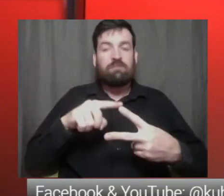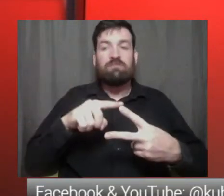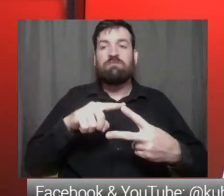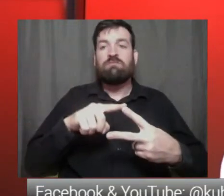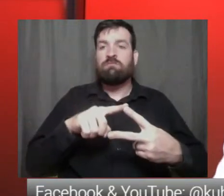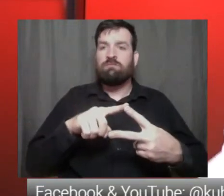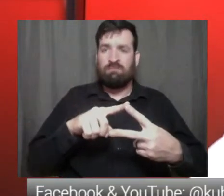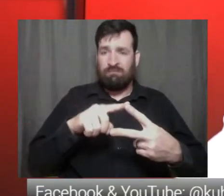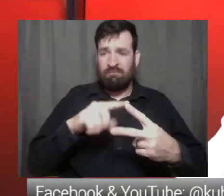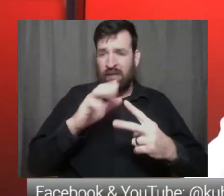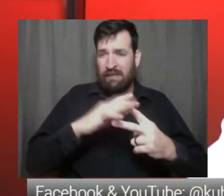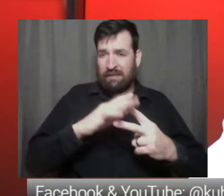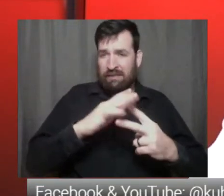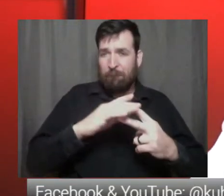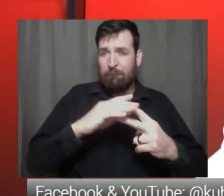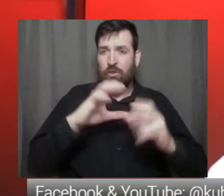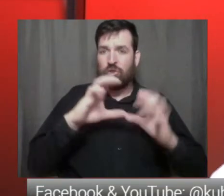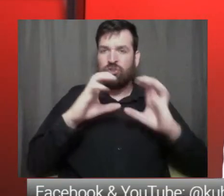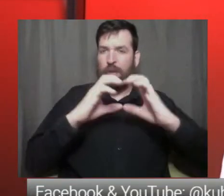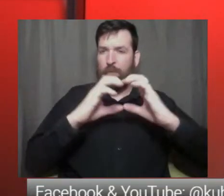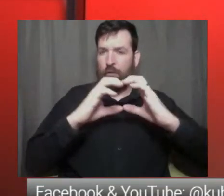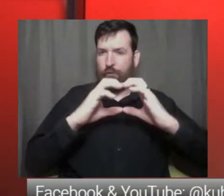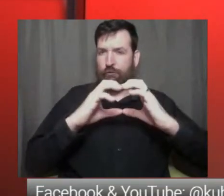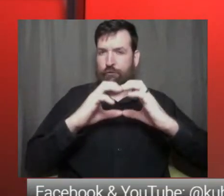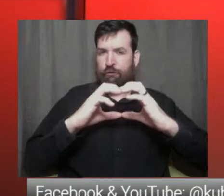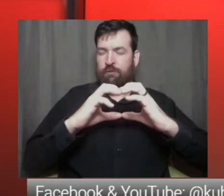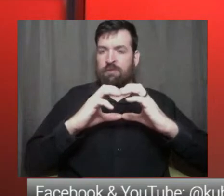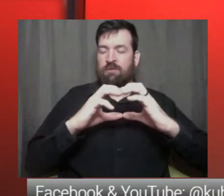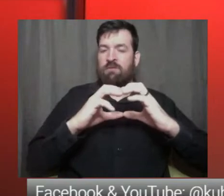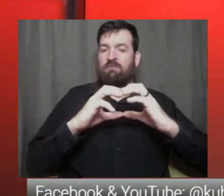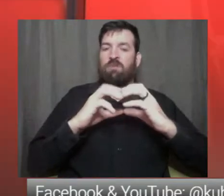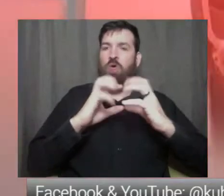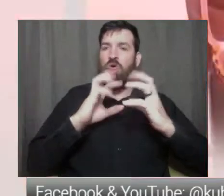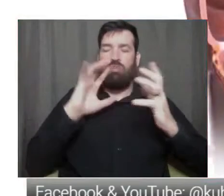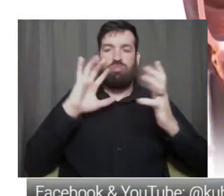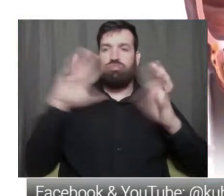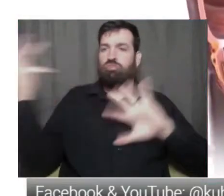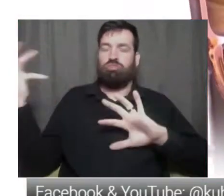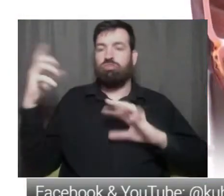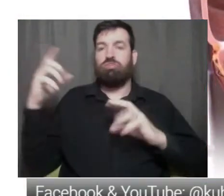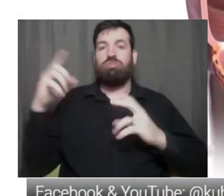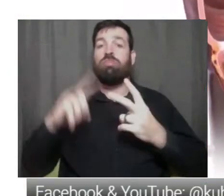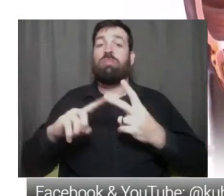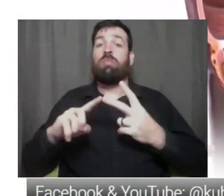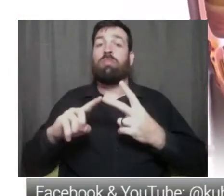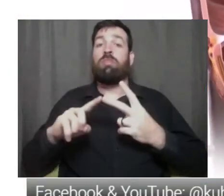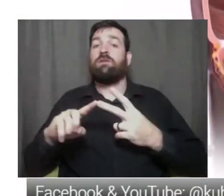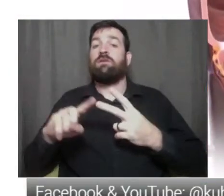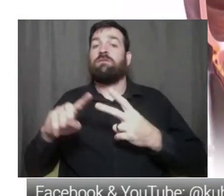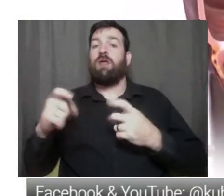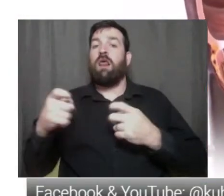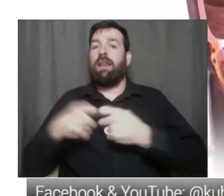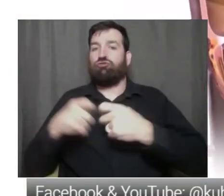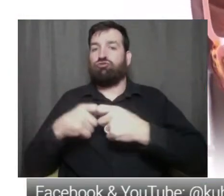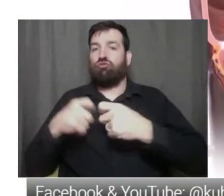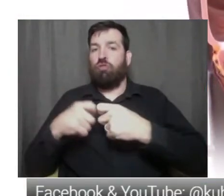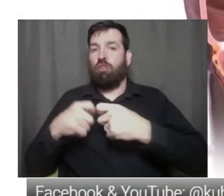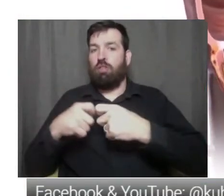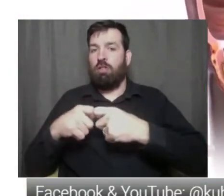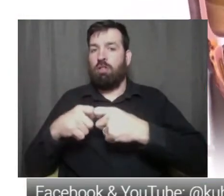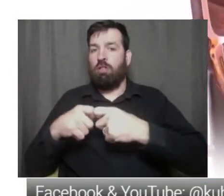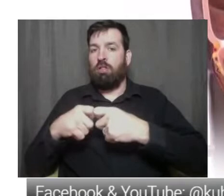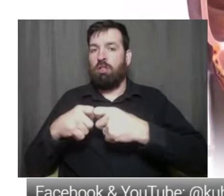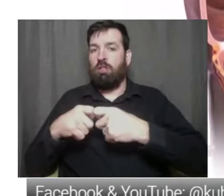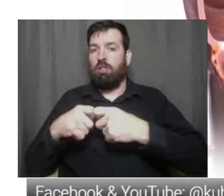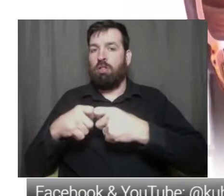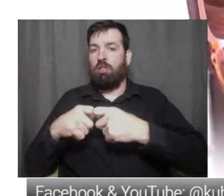Versus atrial flutter being a circuit that's happening within the right atrium of the heart is the most common type of atrial flutter. So it's more organized and